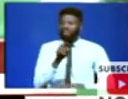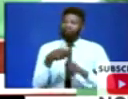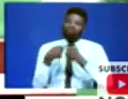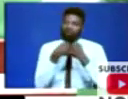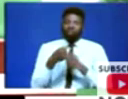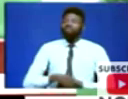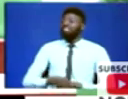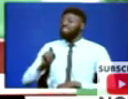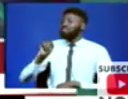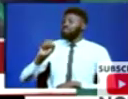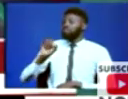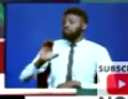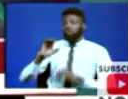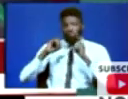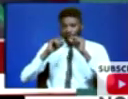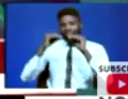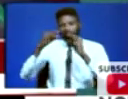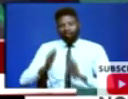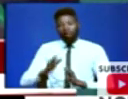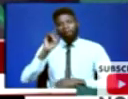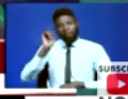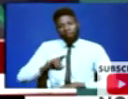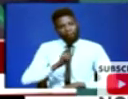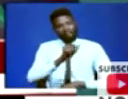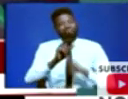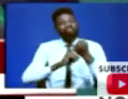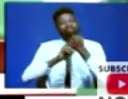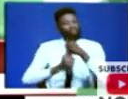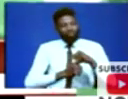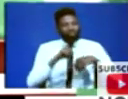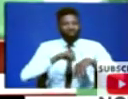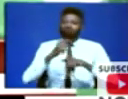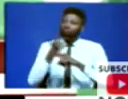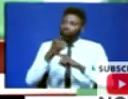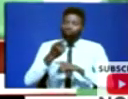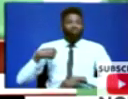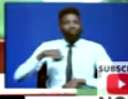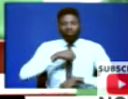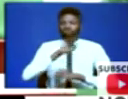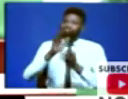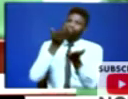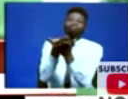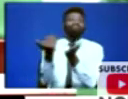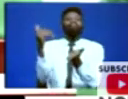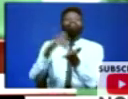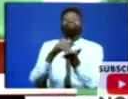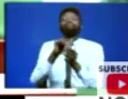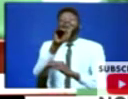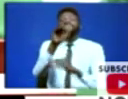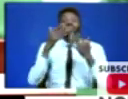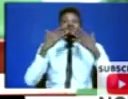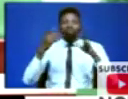teachers have to pay 6,000 for the modules. We have appealed and we are